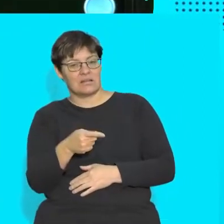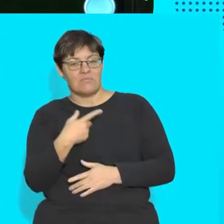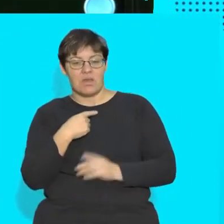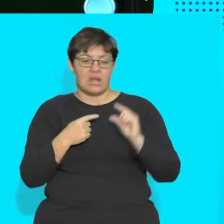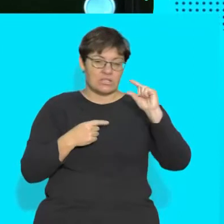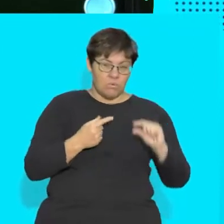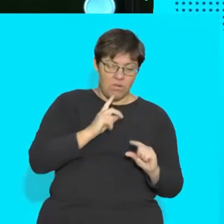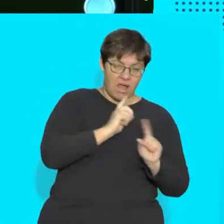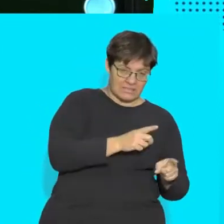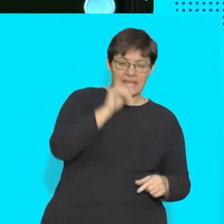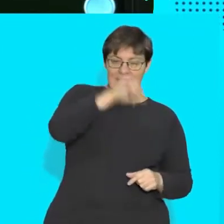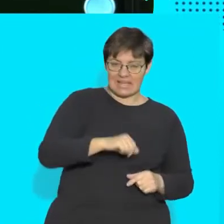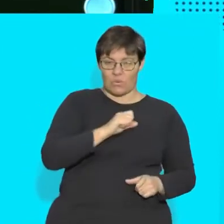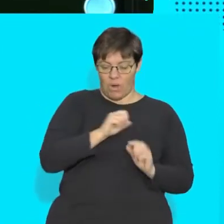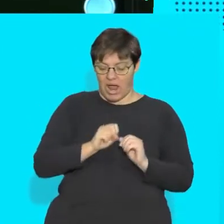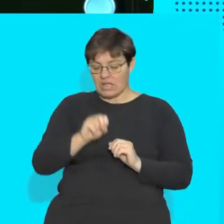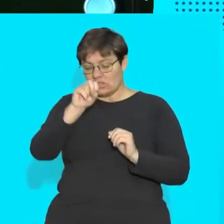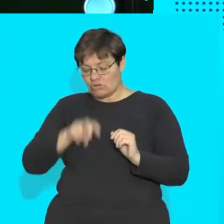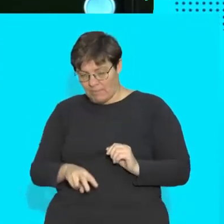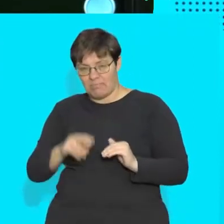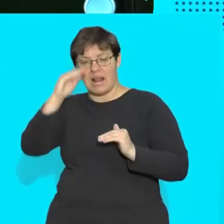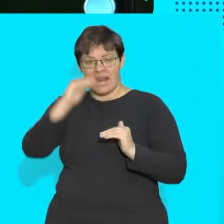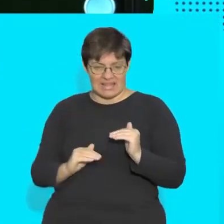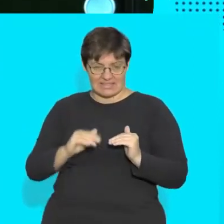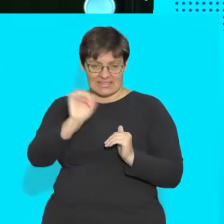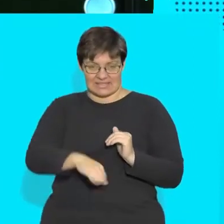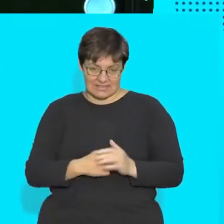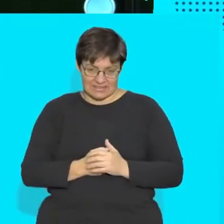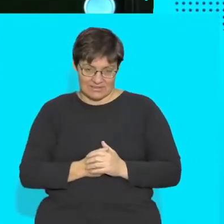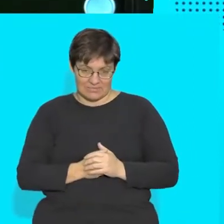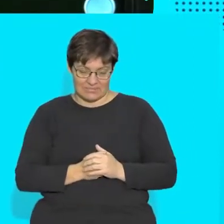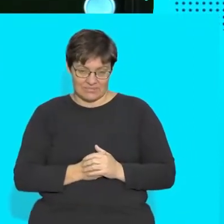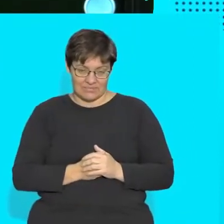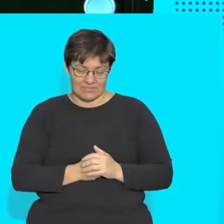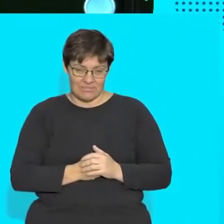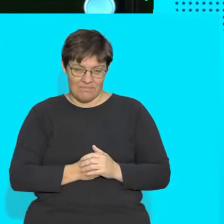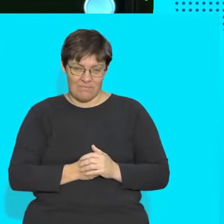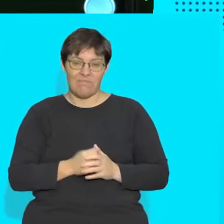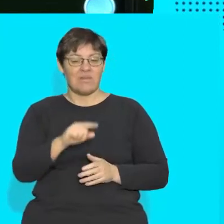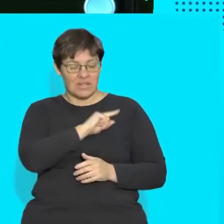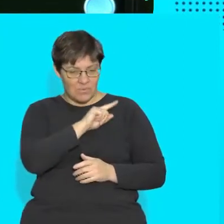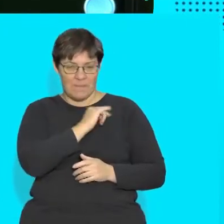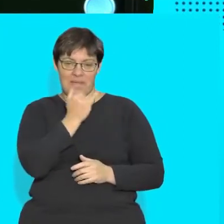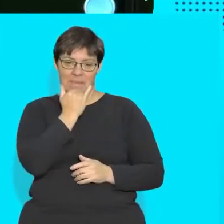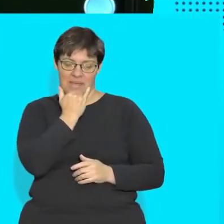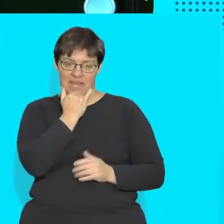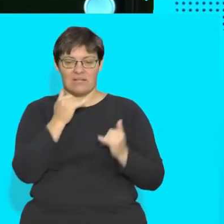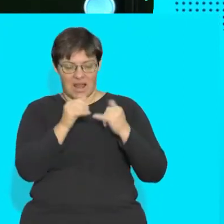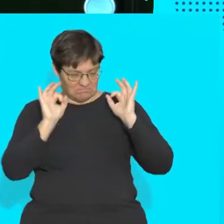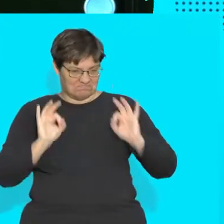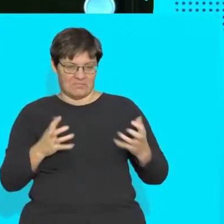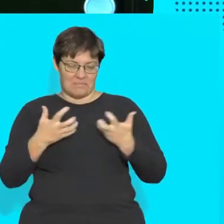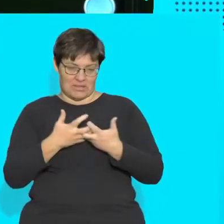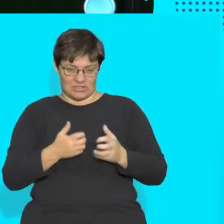smaller answer? Yes. Was there a smaller jump between the two? Yes. So I'm happy that they're in line with each